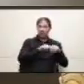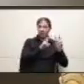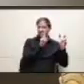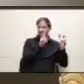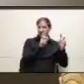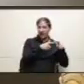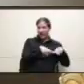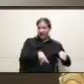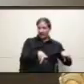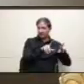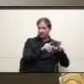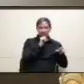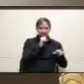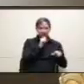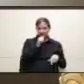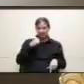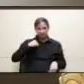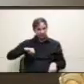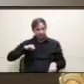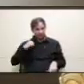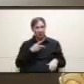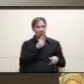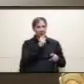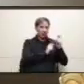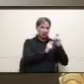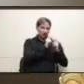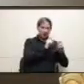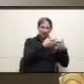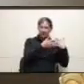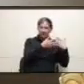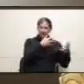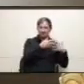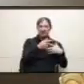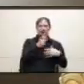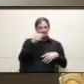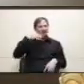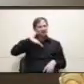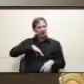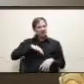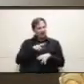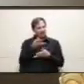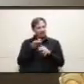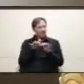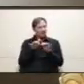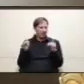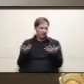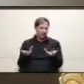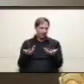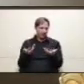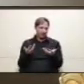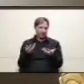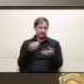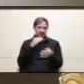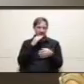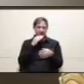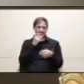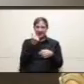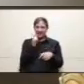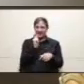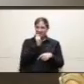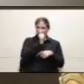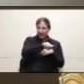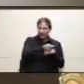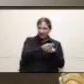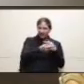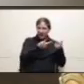whether it's the municipality disputing or traditional affairs, ultimately must benefit the people. And I don't think you should then be spending a lot of money